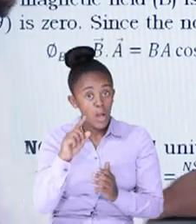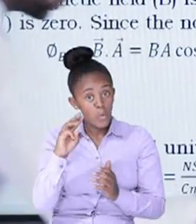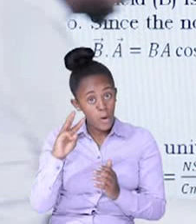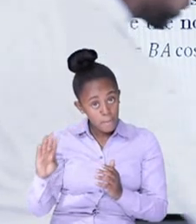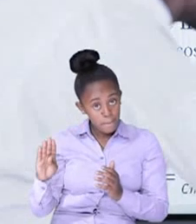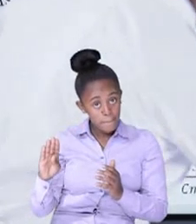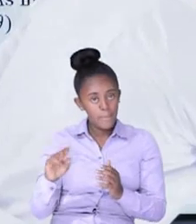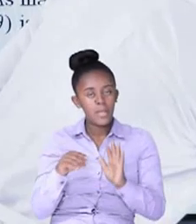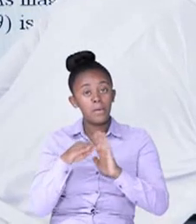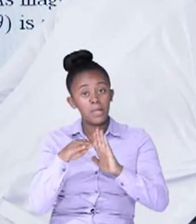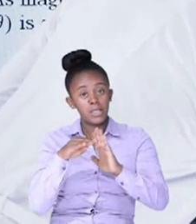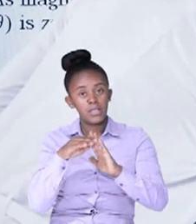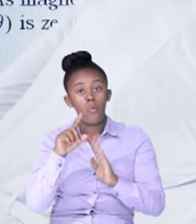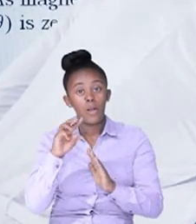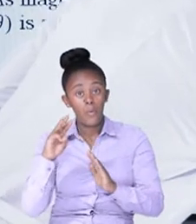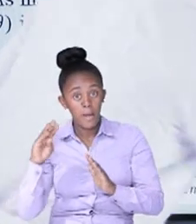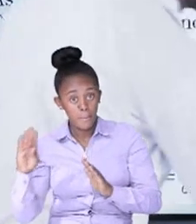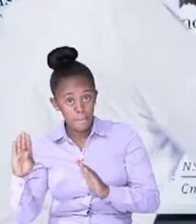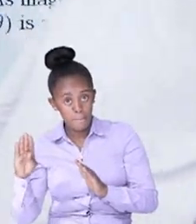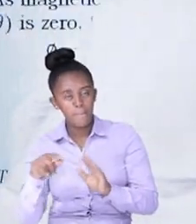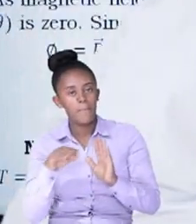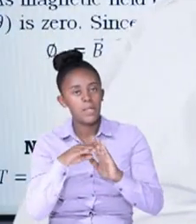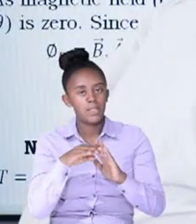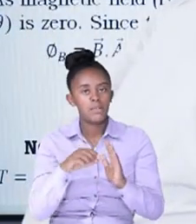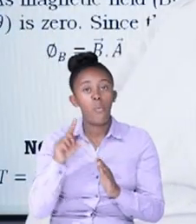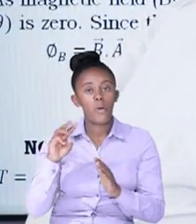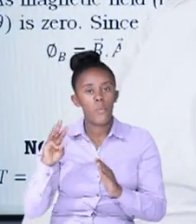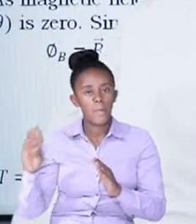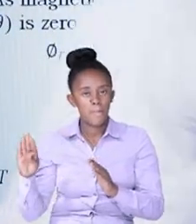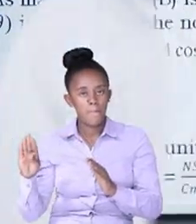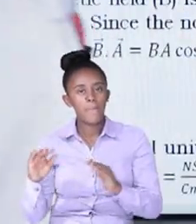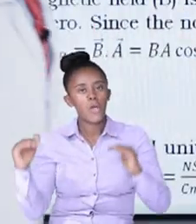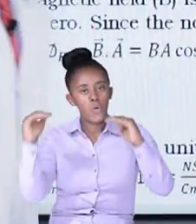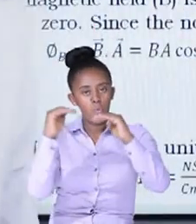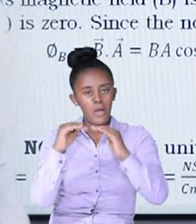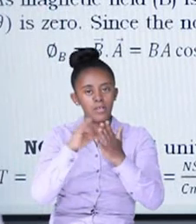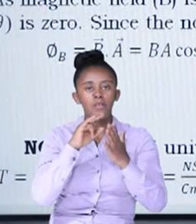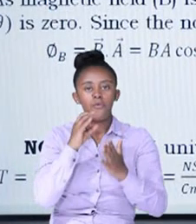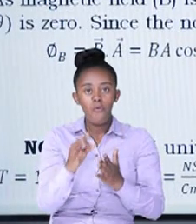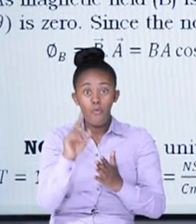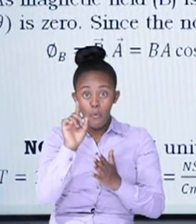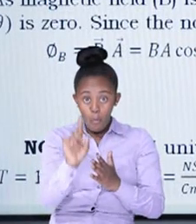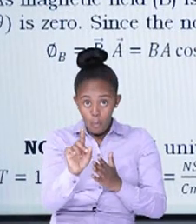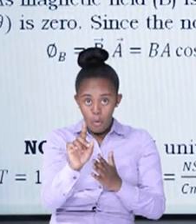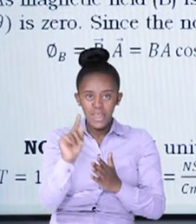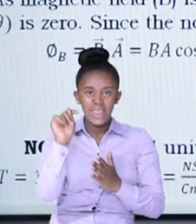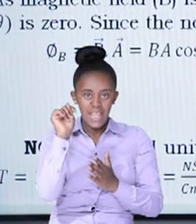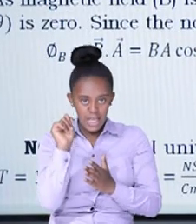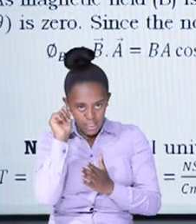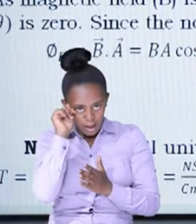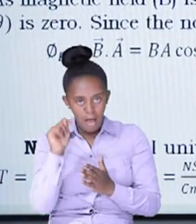represented as 1 Weber. In this case, 1 Weber is equivalent to that of what? 1 Tesla meter